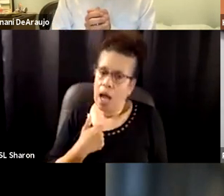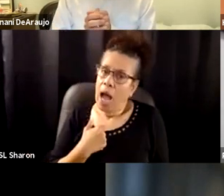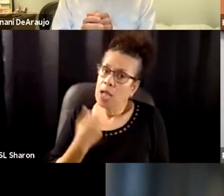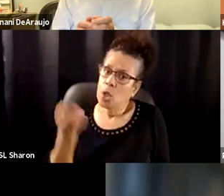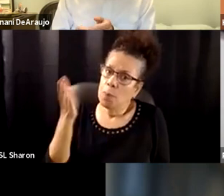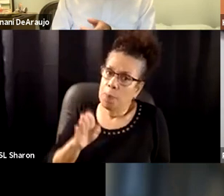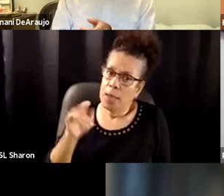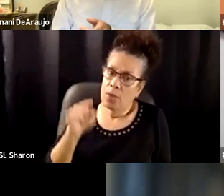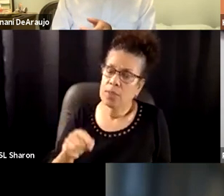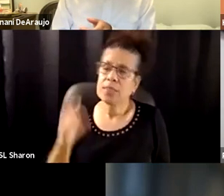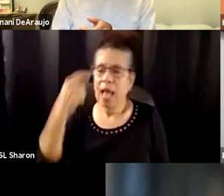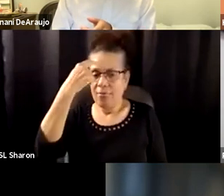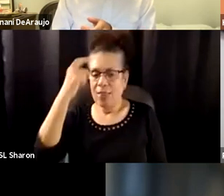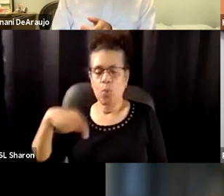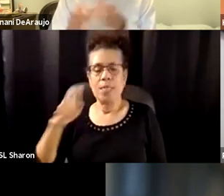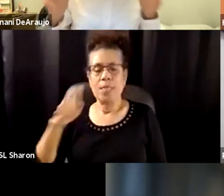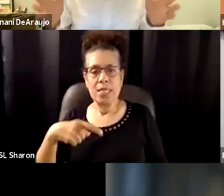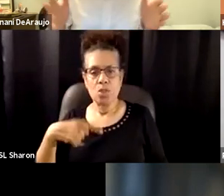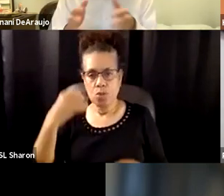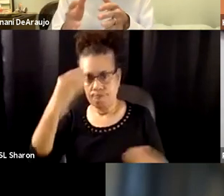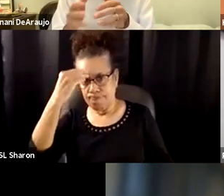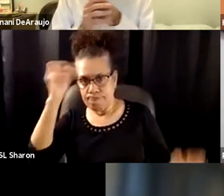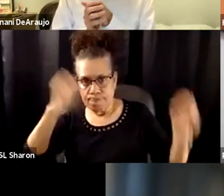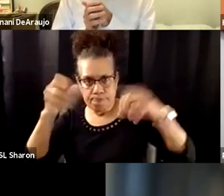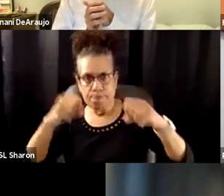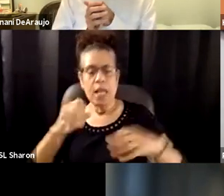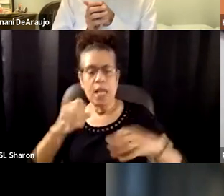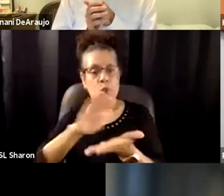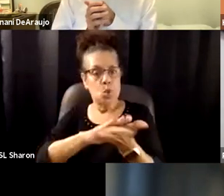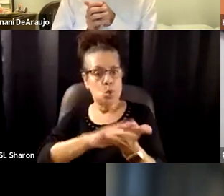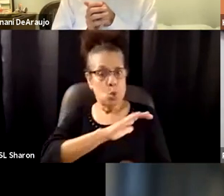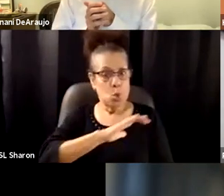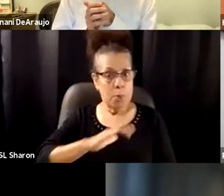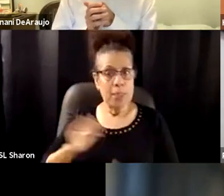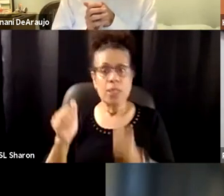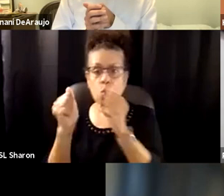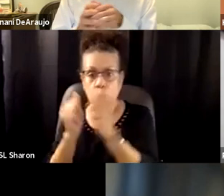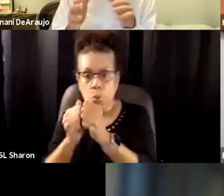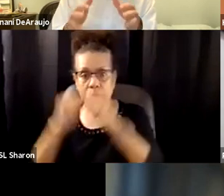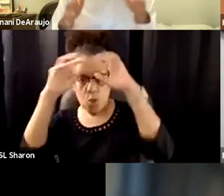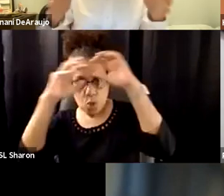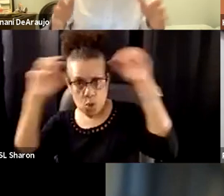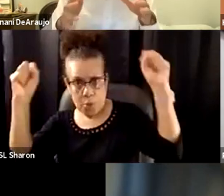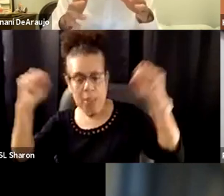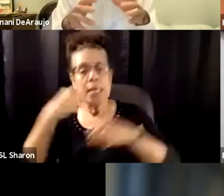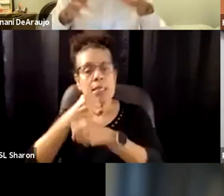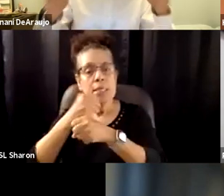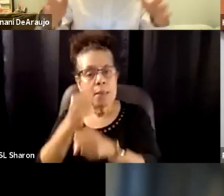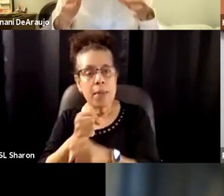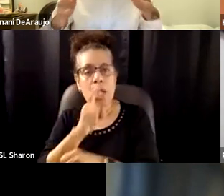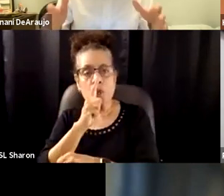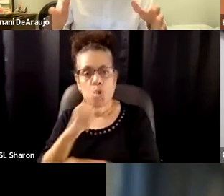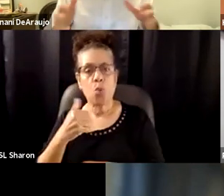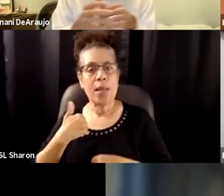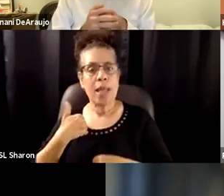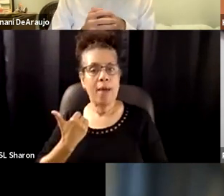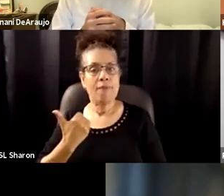i think that we should collaborate uh with the as a school committee with the superintendent on on ensuring that there is a a committee